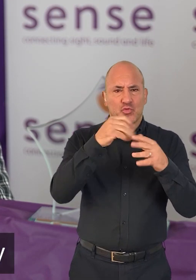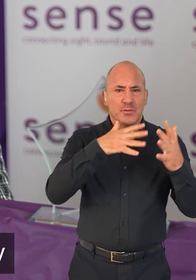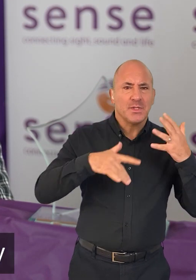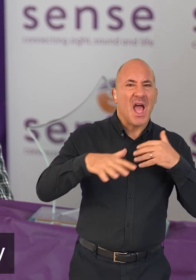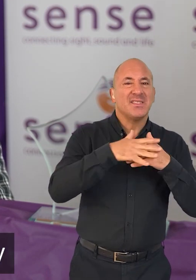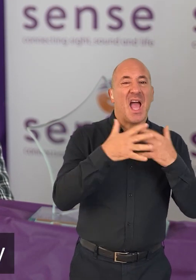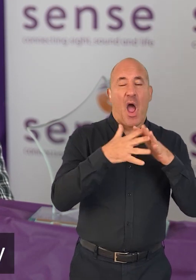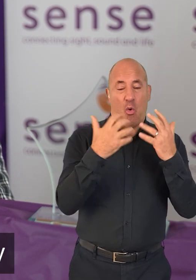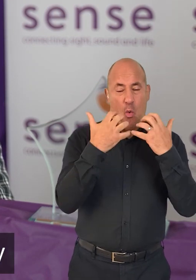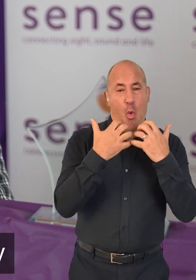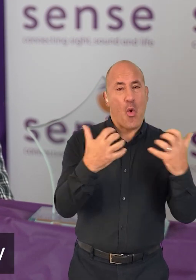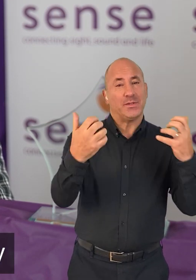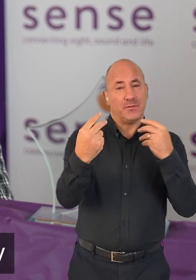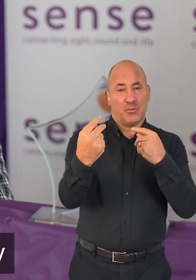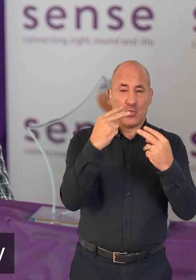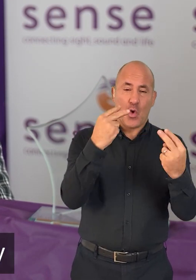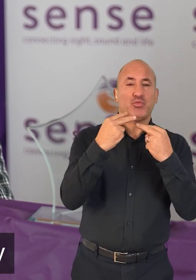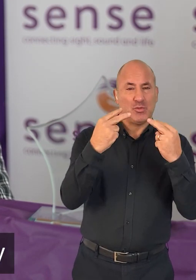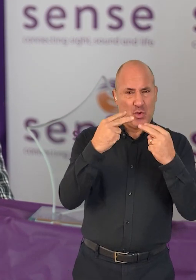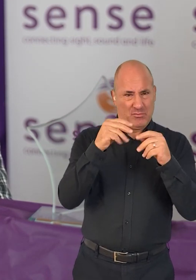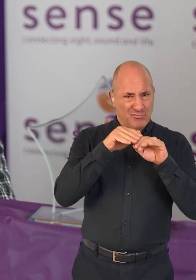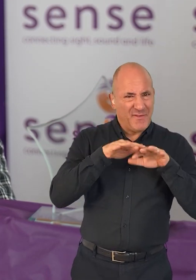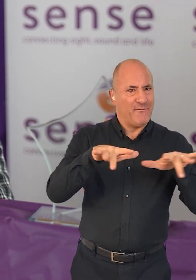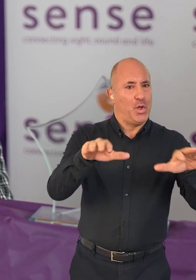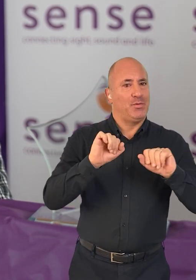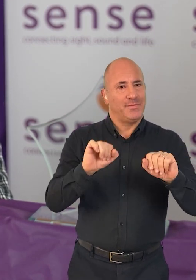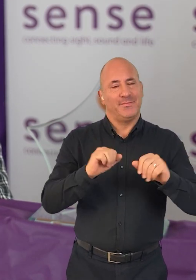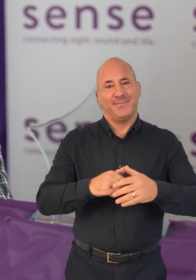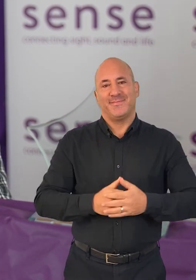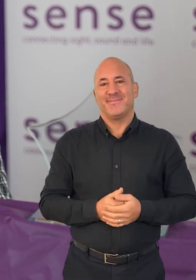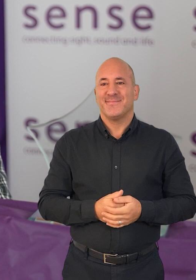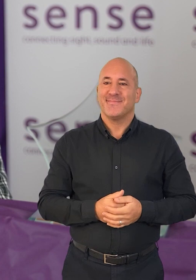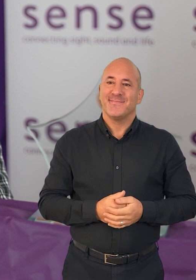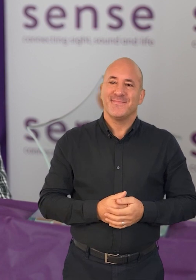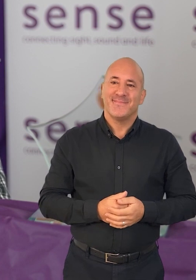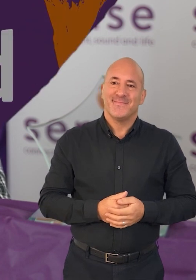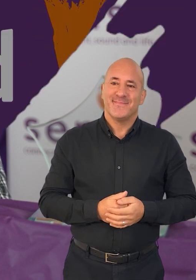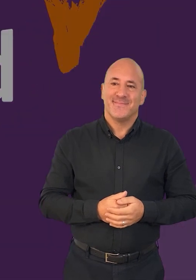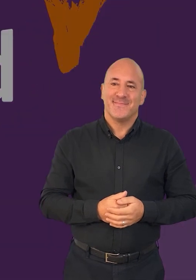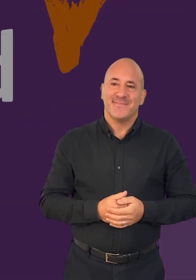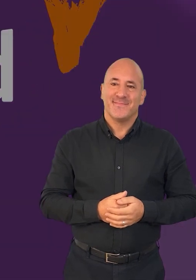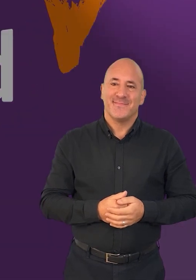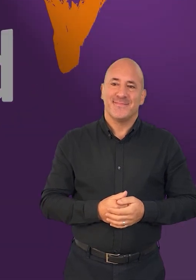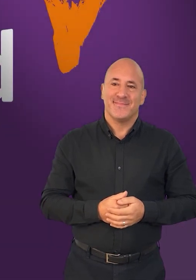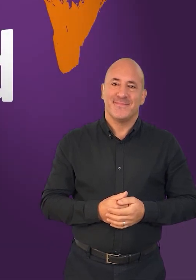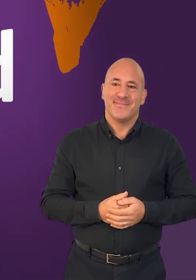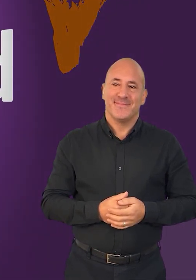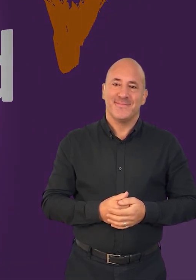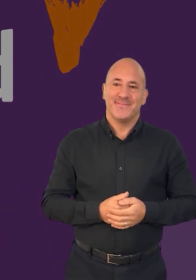and promote inclusion across society through their large audiences.